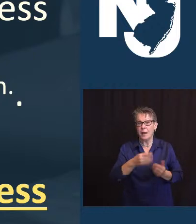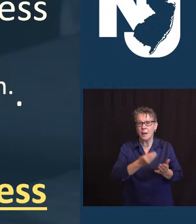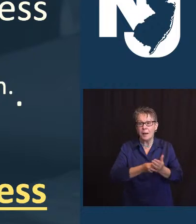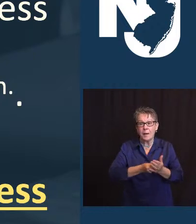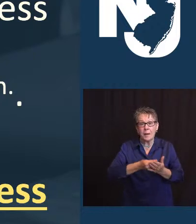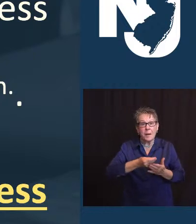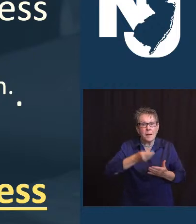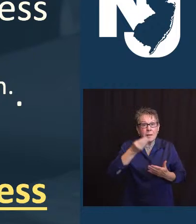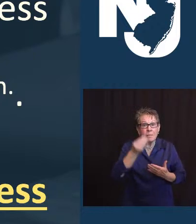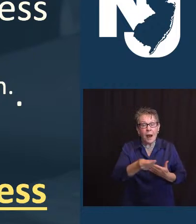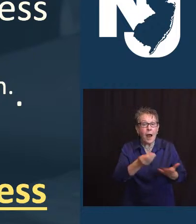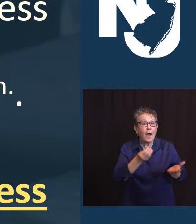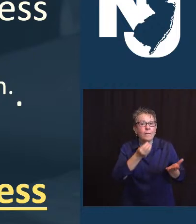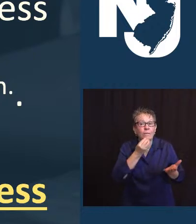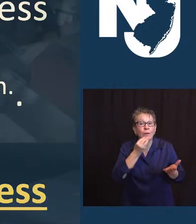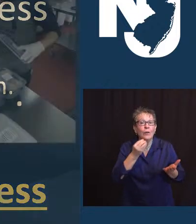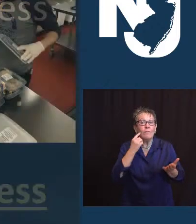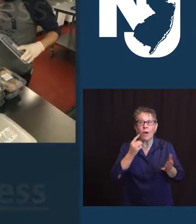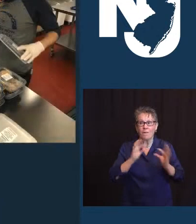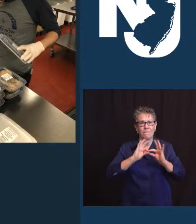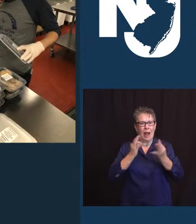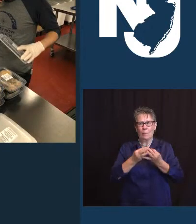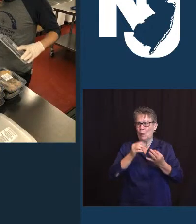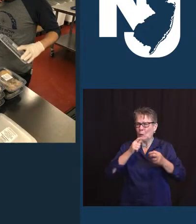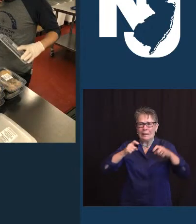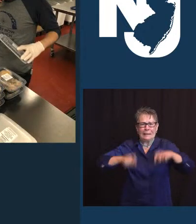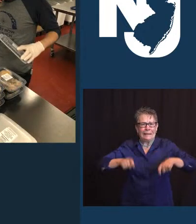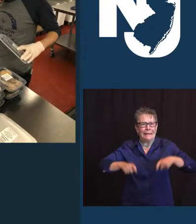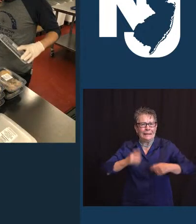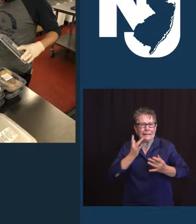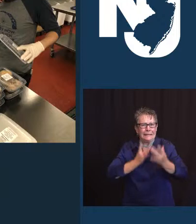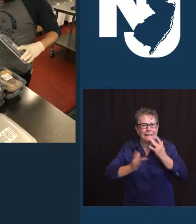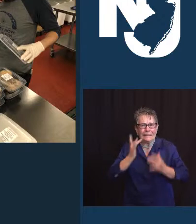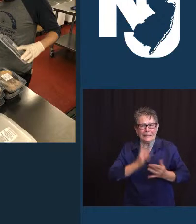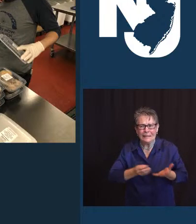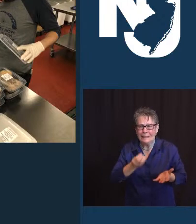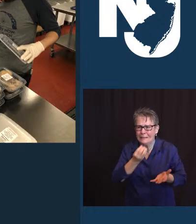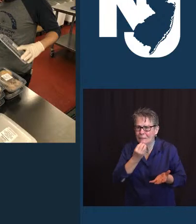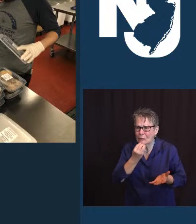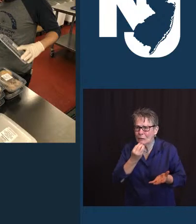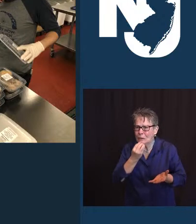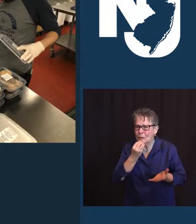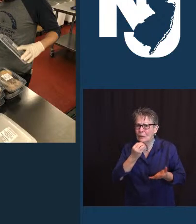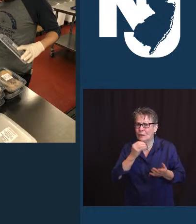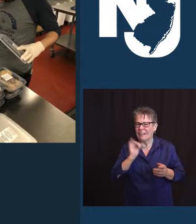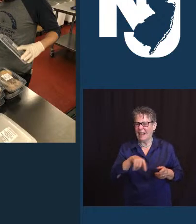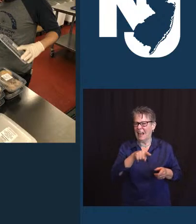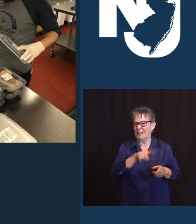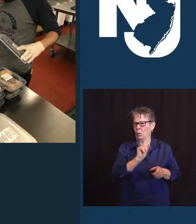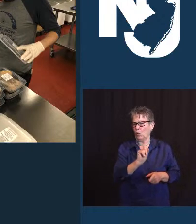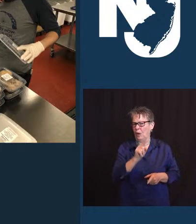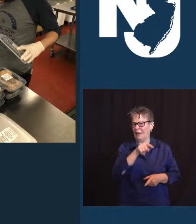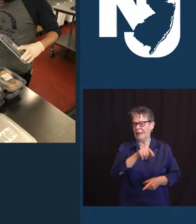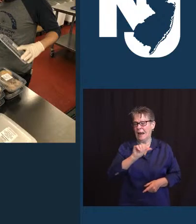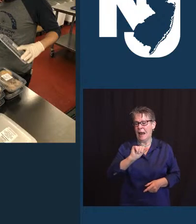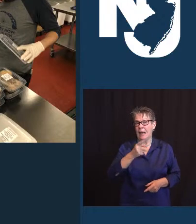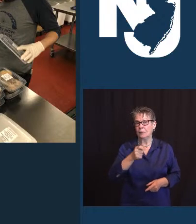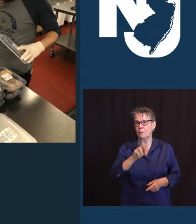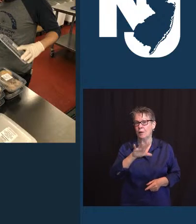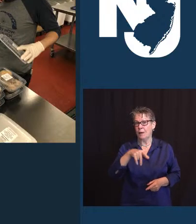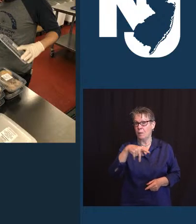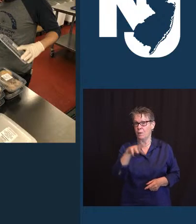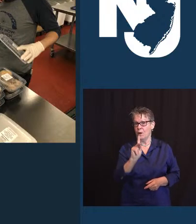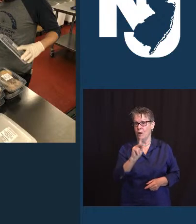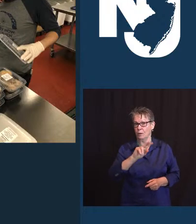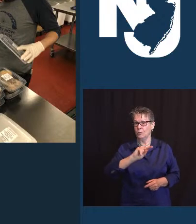local restaurants. When the pandemic hit, Asbury Park residents Julie Andriola, my friend